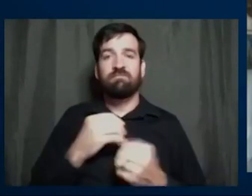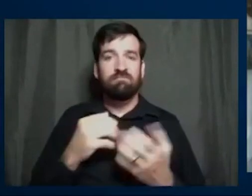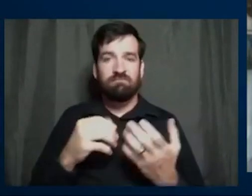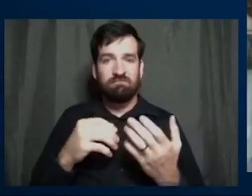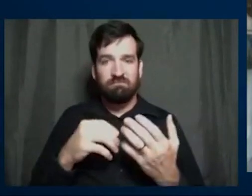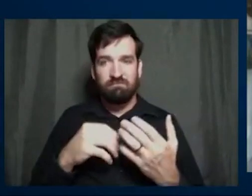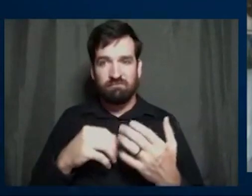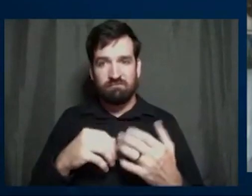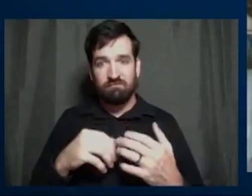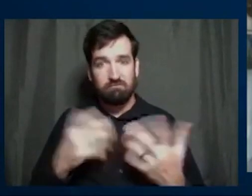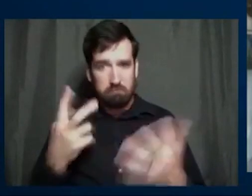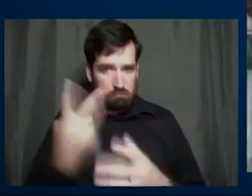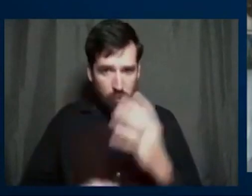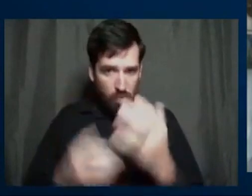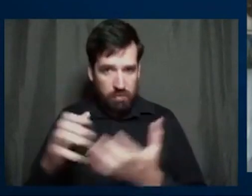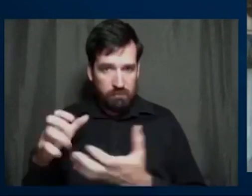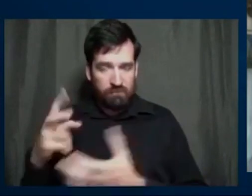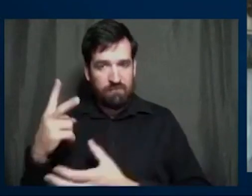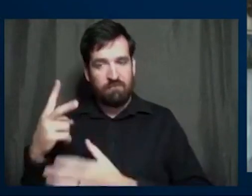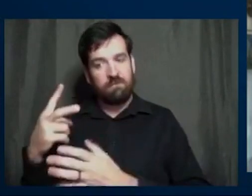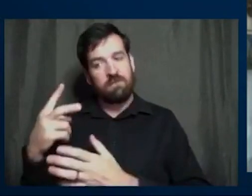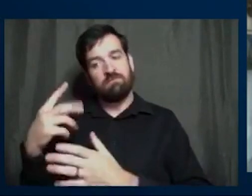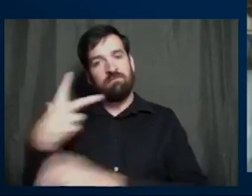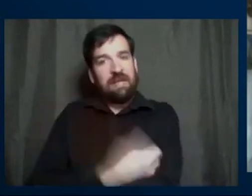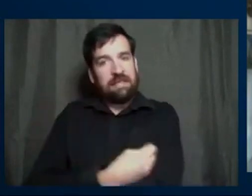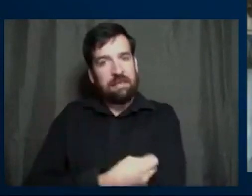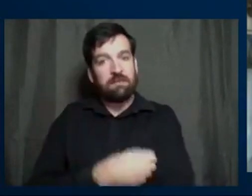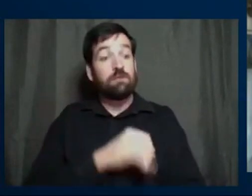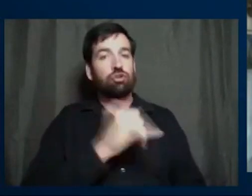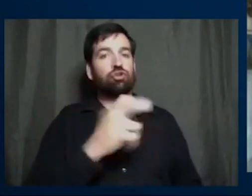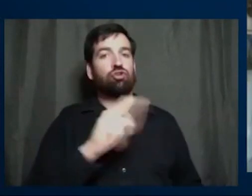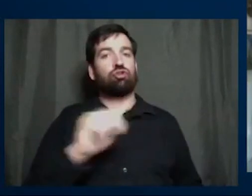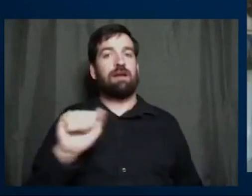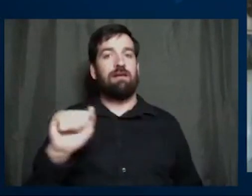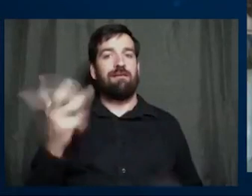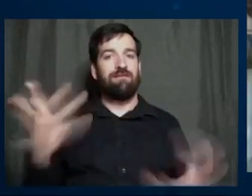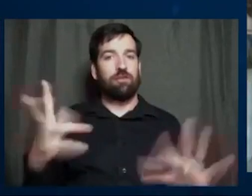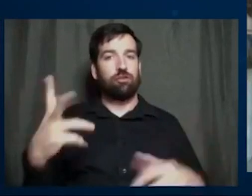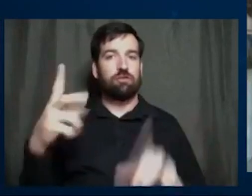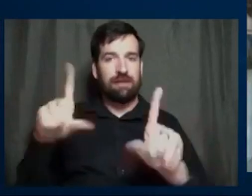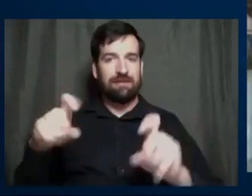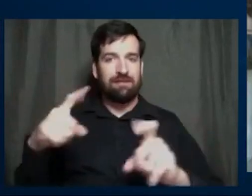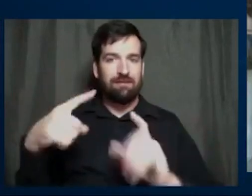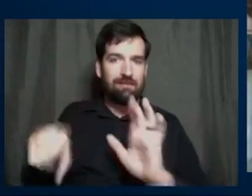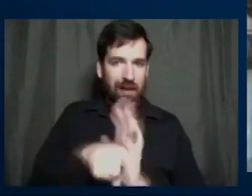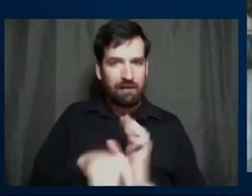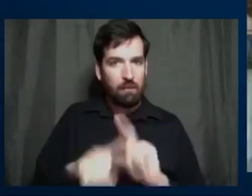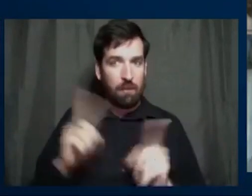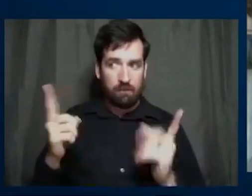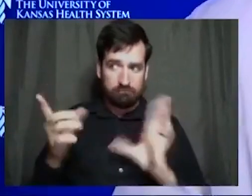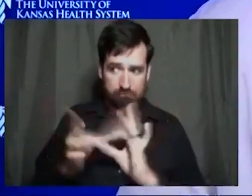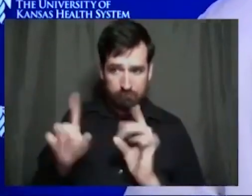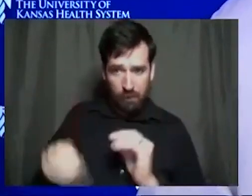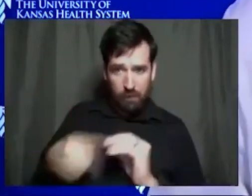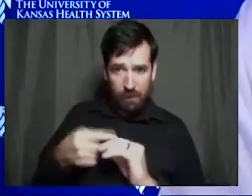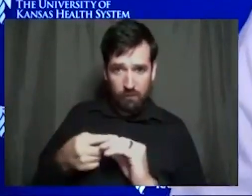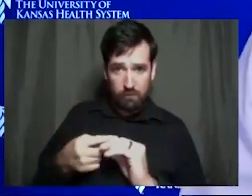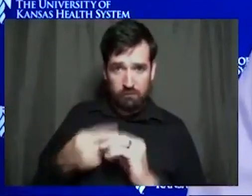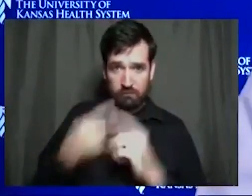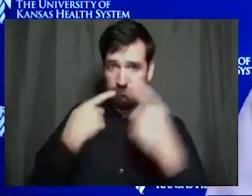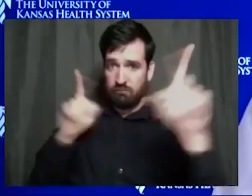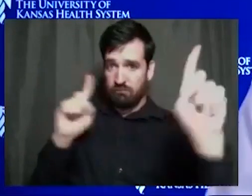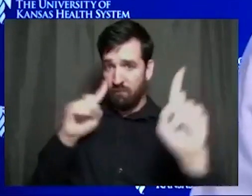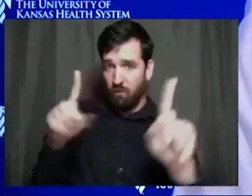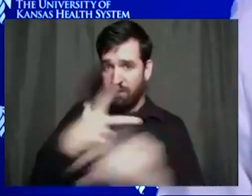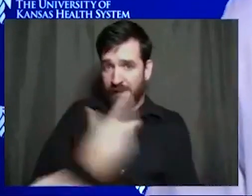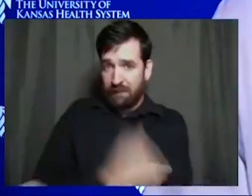vaccinated? She's now negative. Jenna tested negative. But does that say something about the efficacy of the vaccine? Again, the